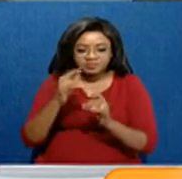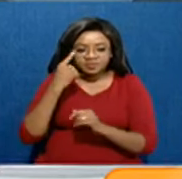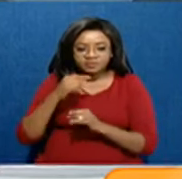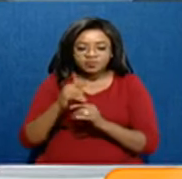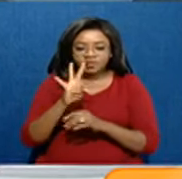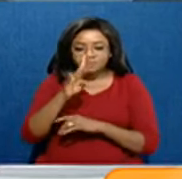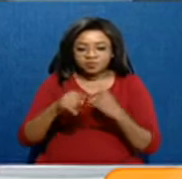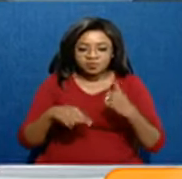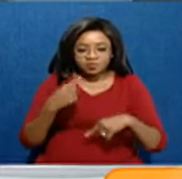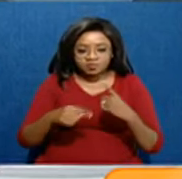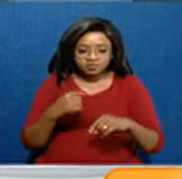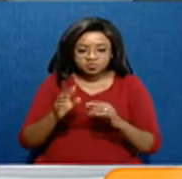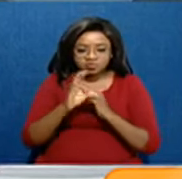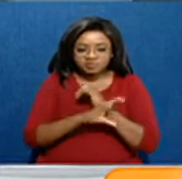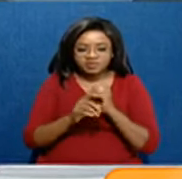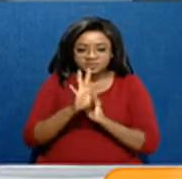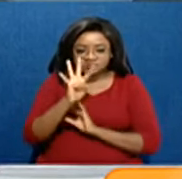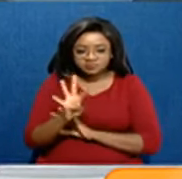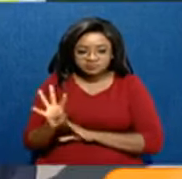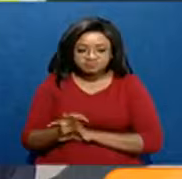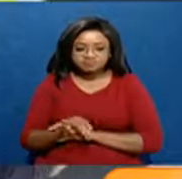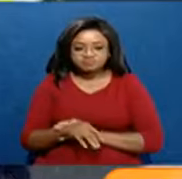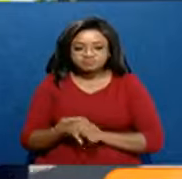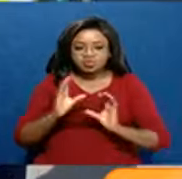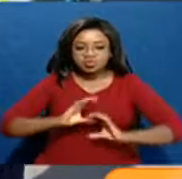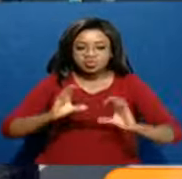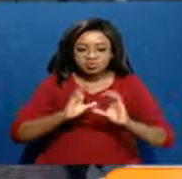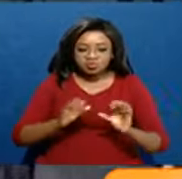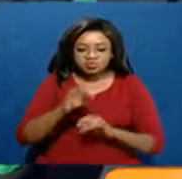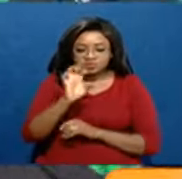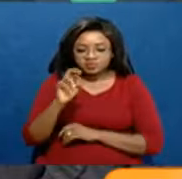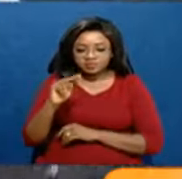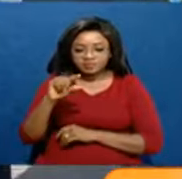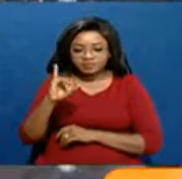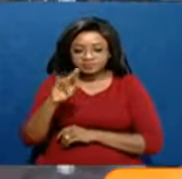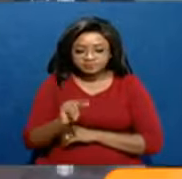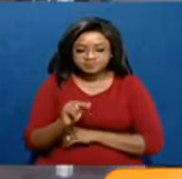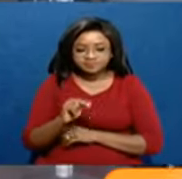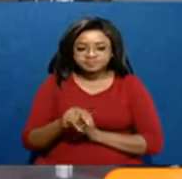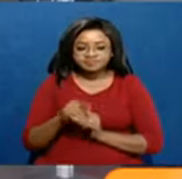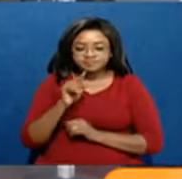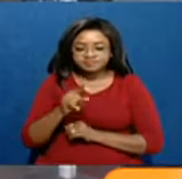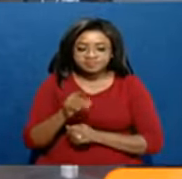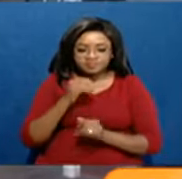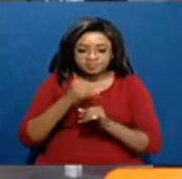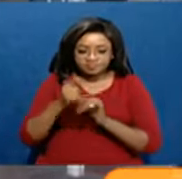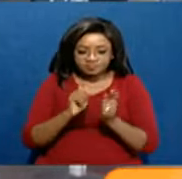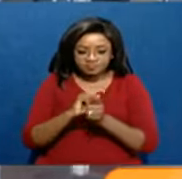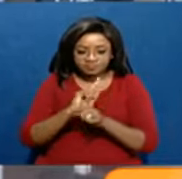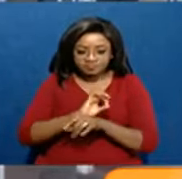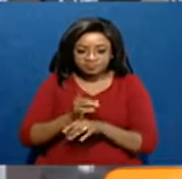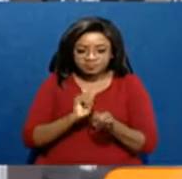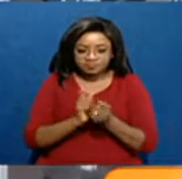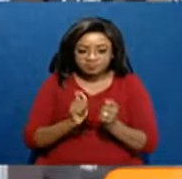tournament that kicks off on Sunday in Blantyre. Coach Engene Firat made last-minute changes in the